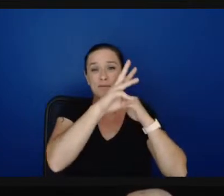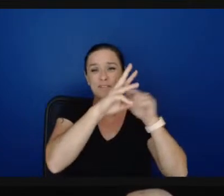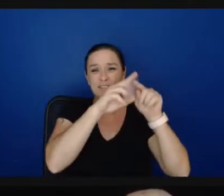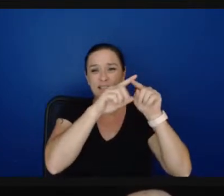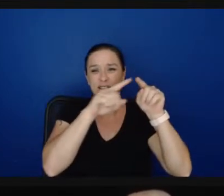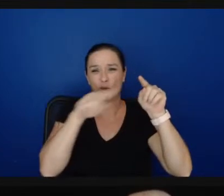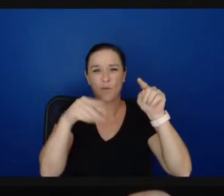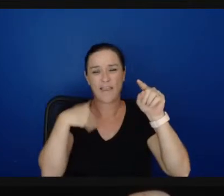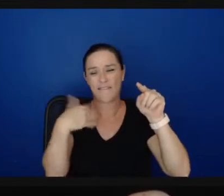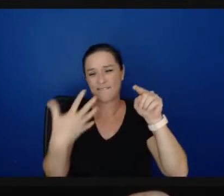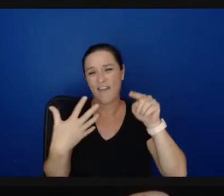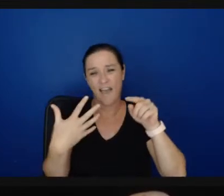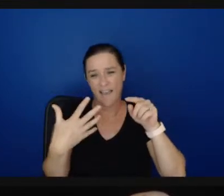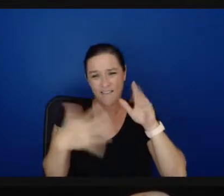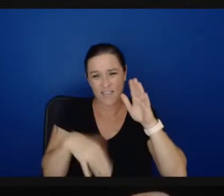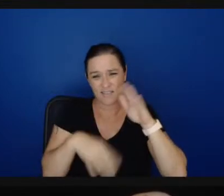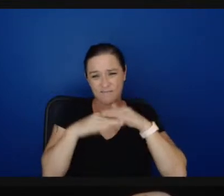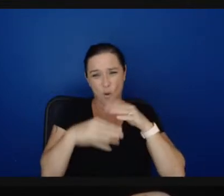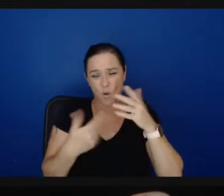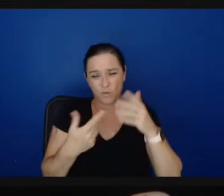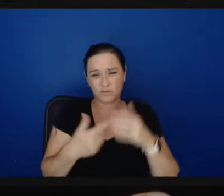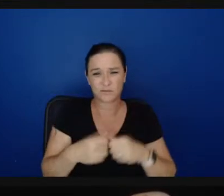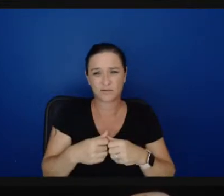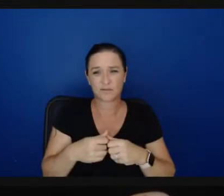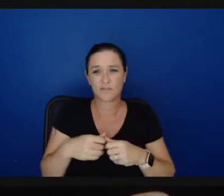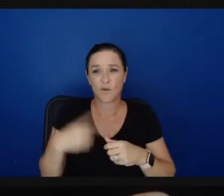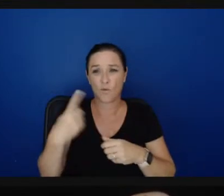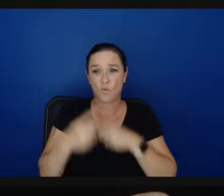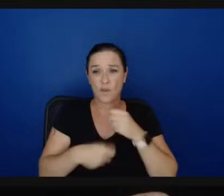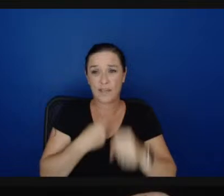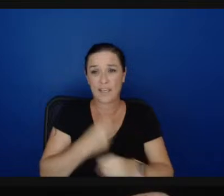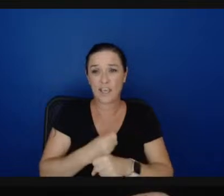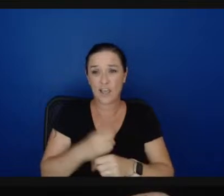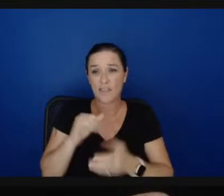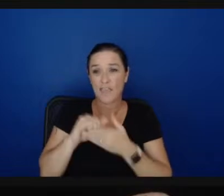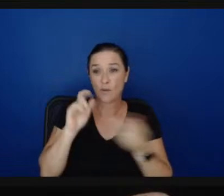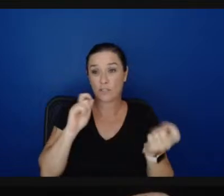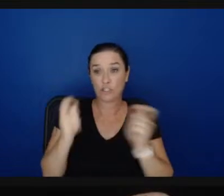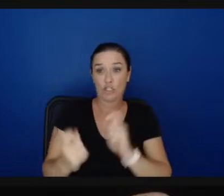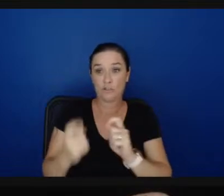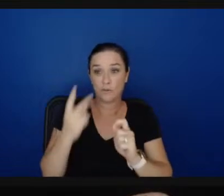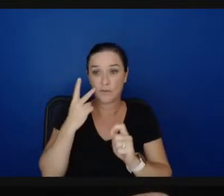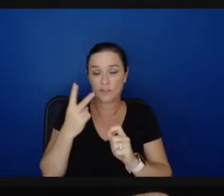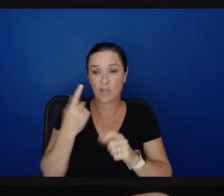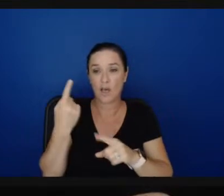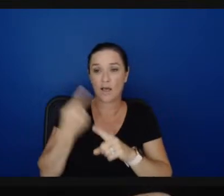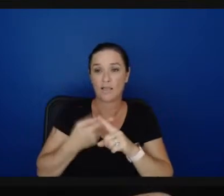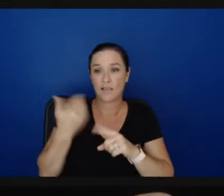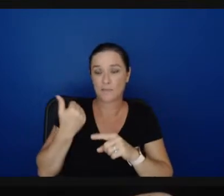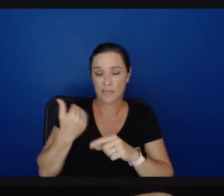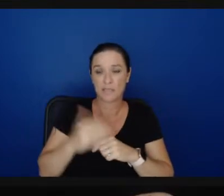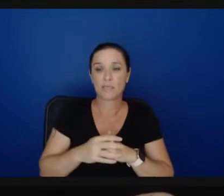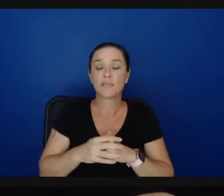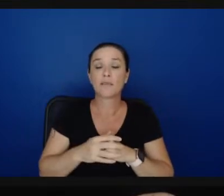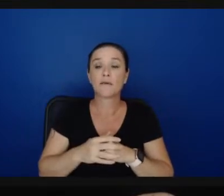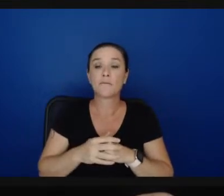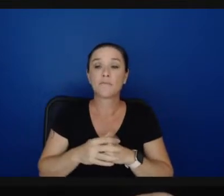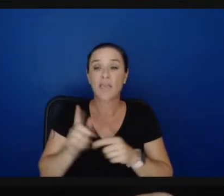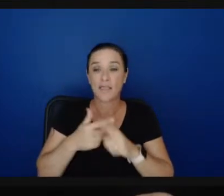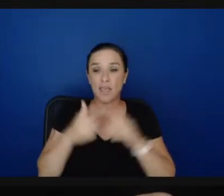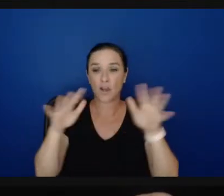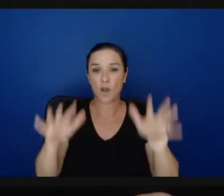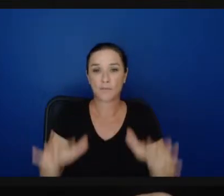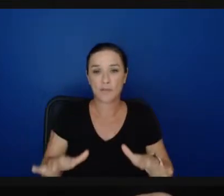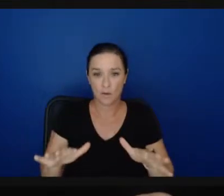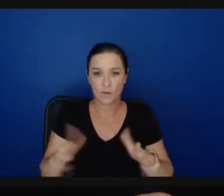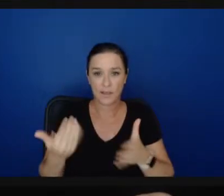last month here. For the last year, there is that adjustment we saw last month, and since then, quieting down.